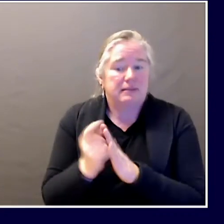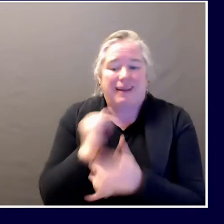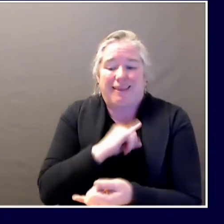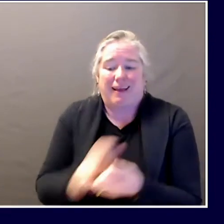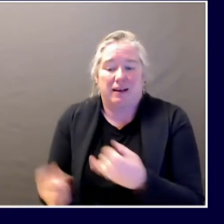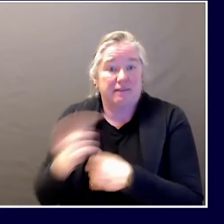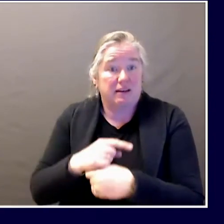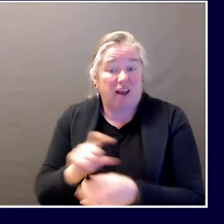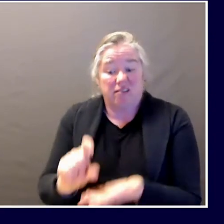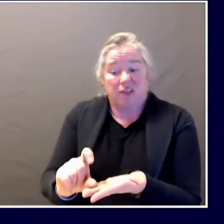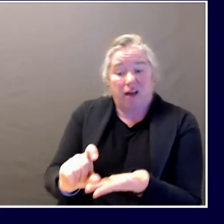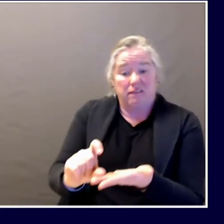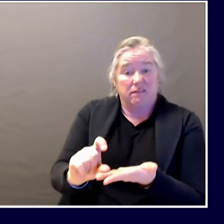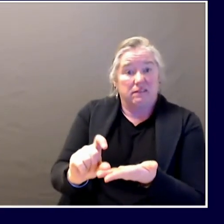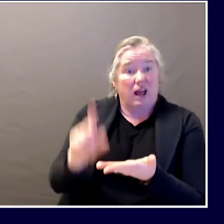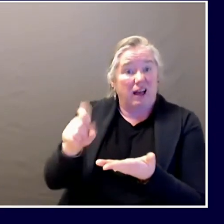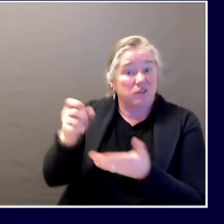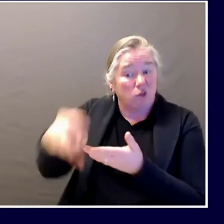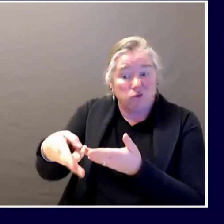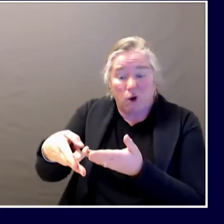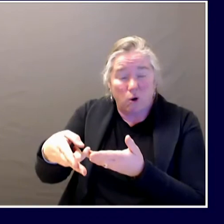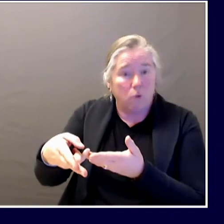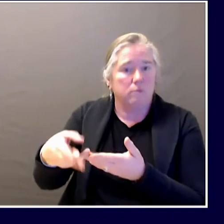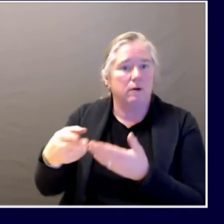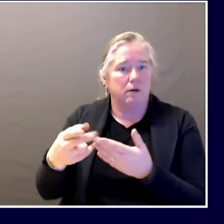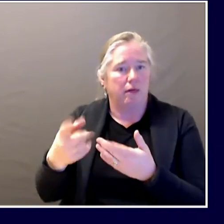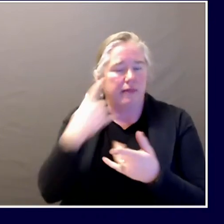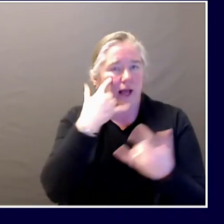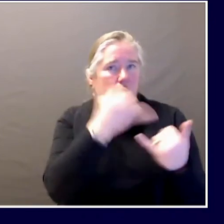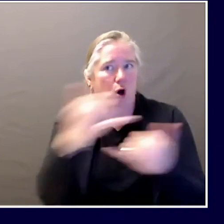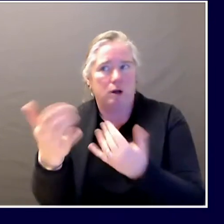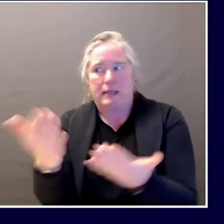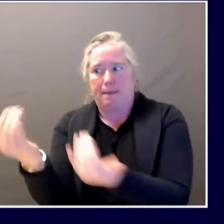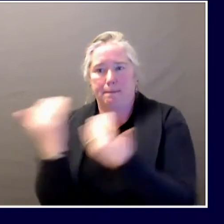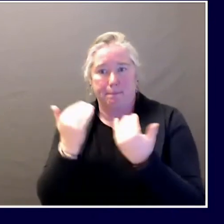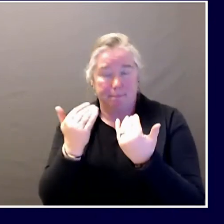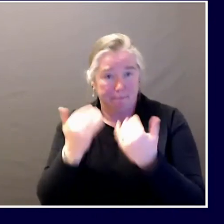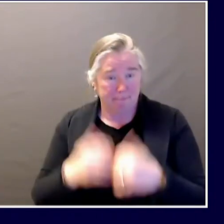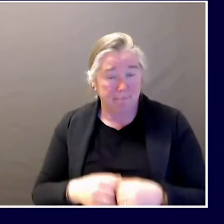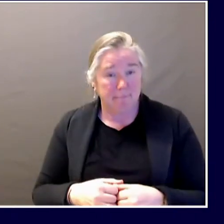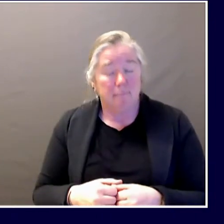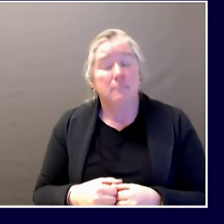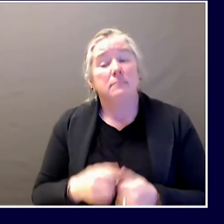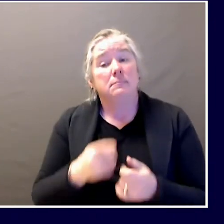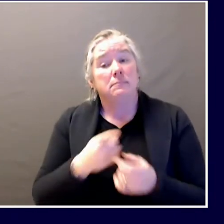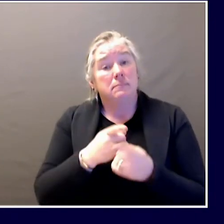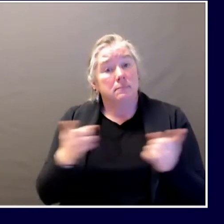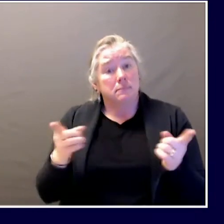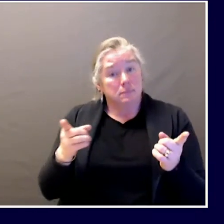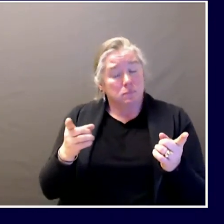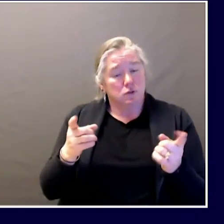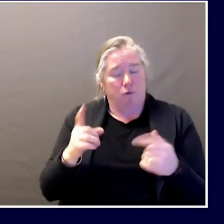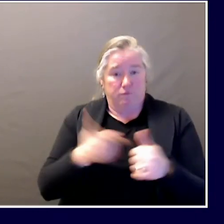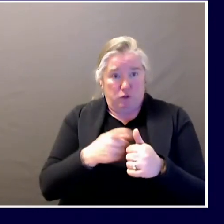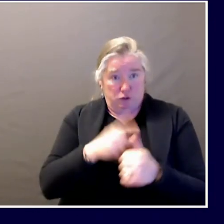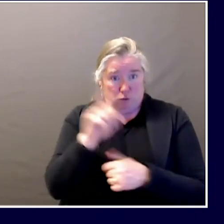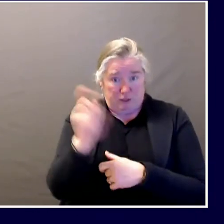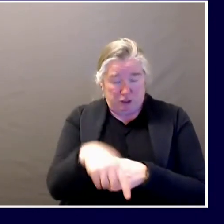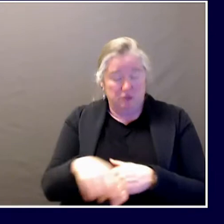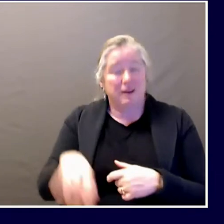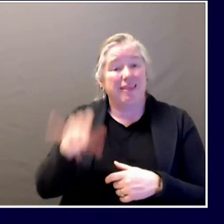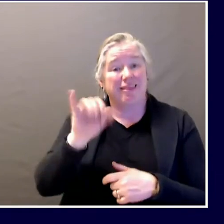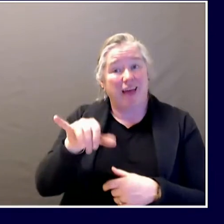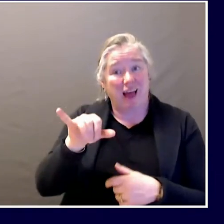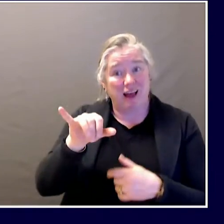day would have otherwise been thrown out. Has the state, one, updated its efficient and full use policy to match the new